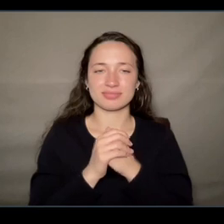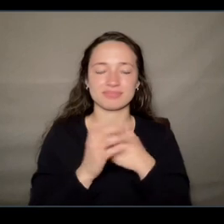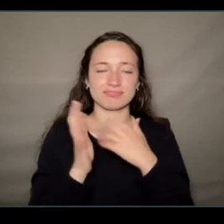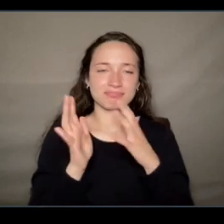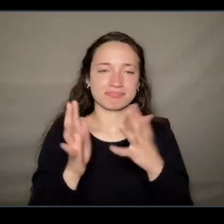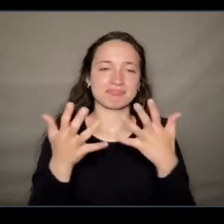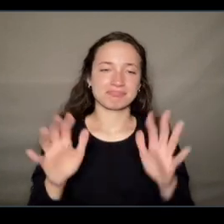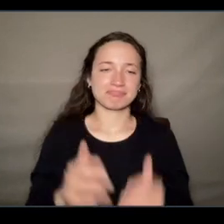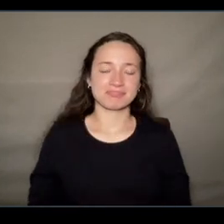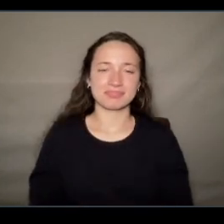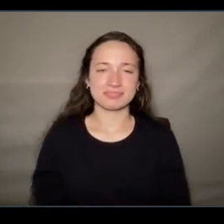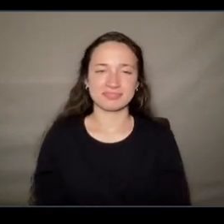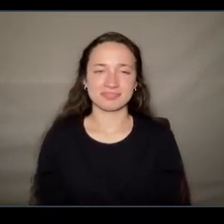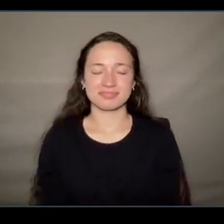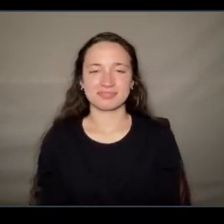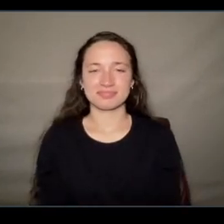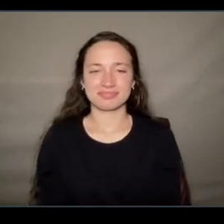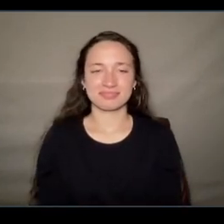I'll leave it at that.